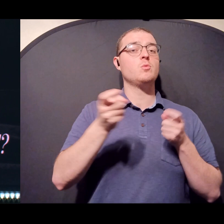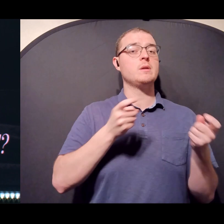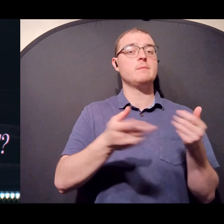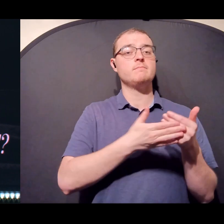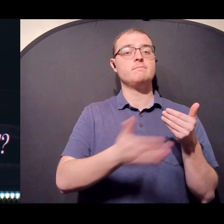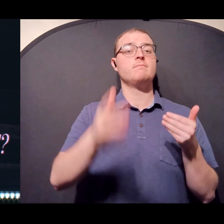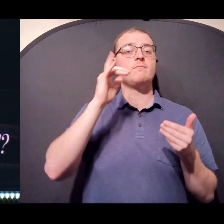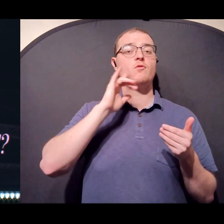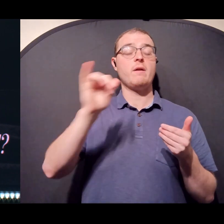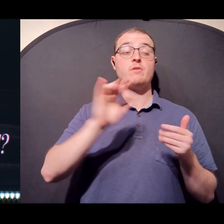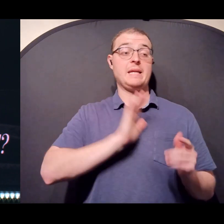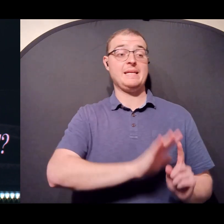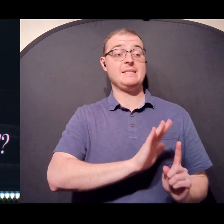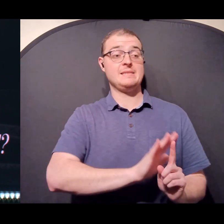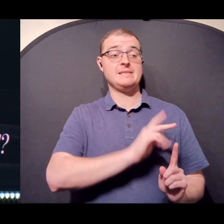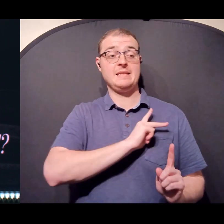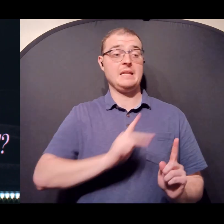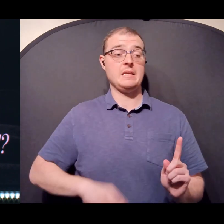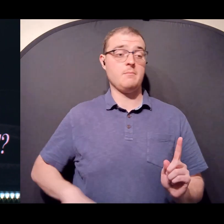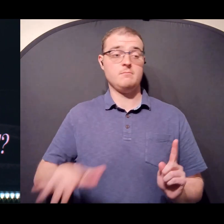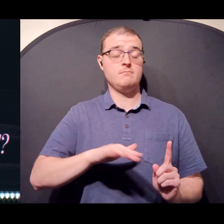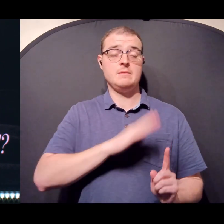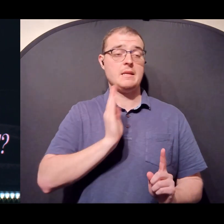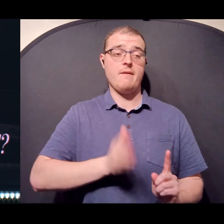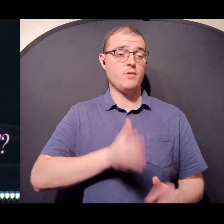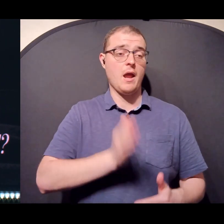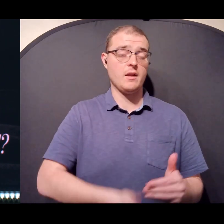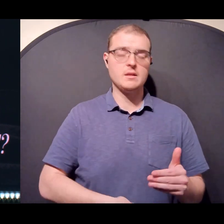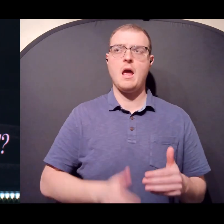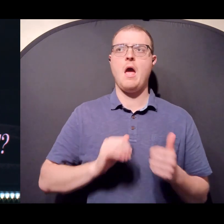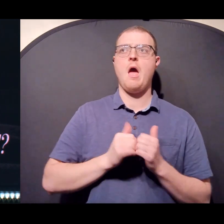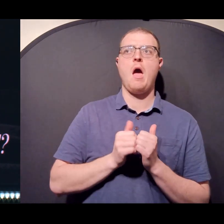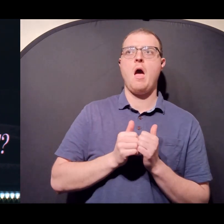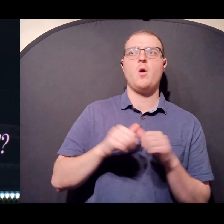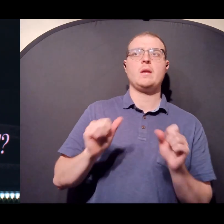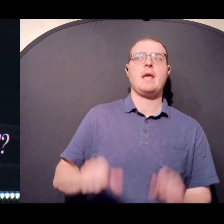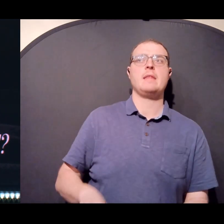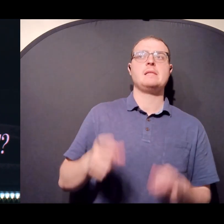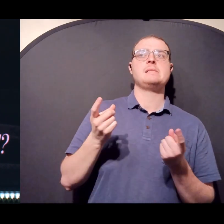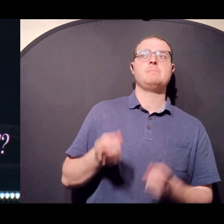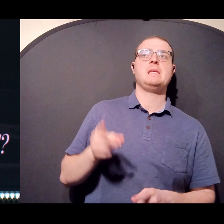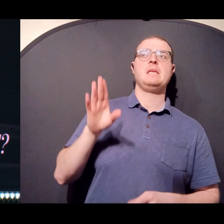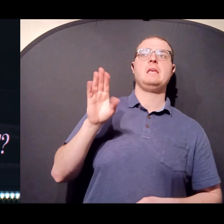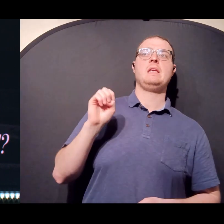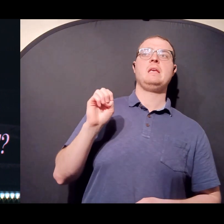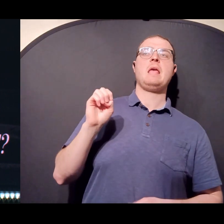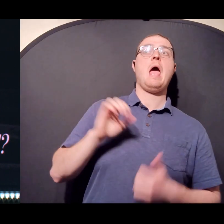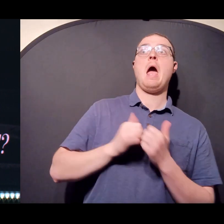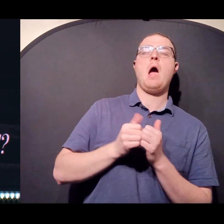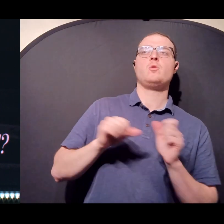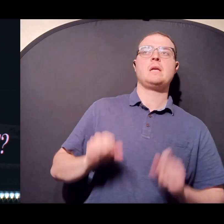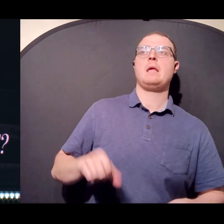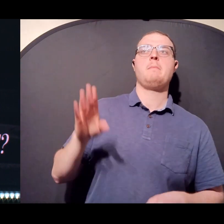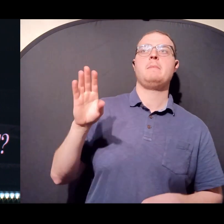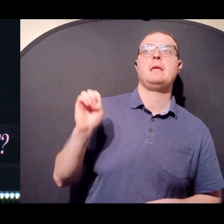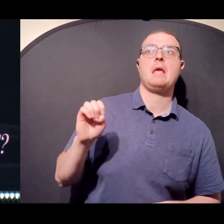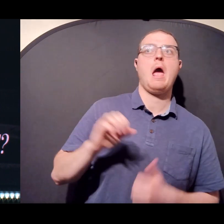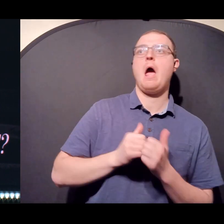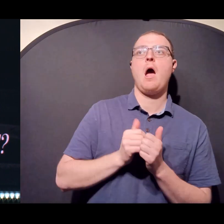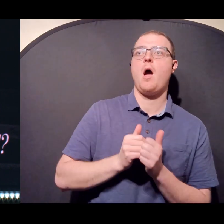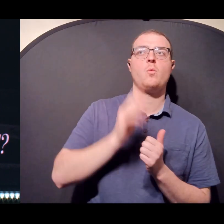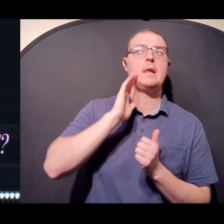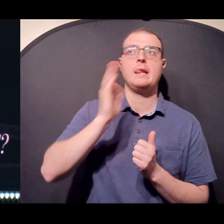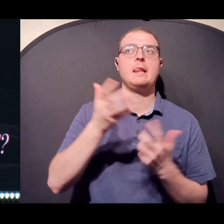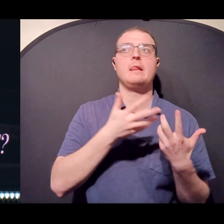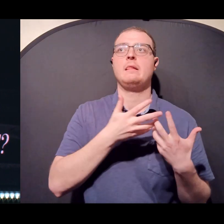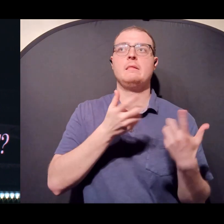forever. His kingdom will never end. How will this be? There's our series. There's our question. How